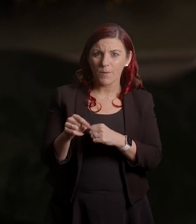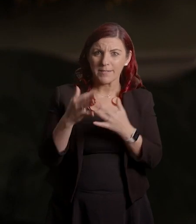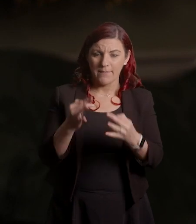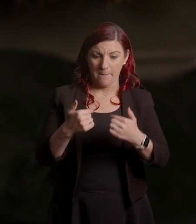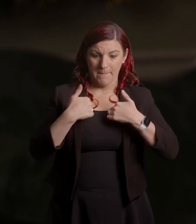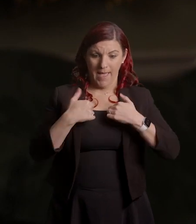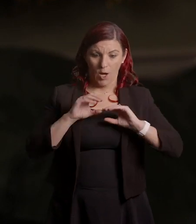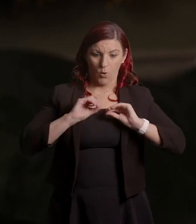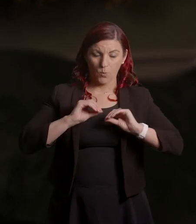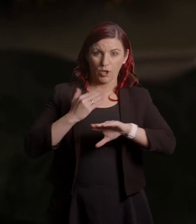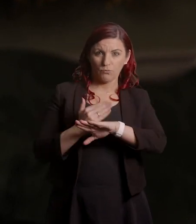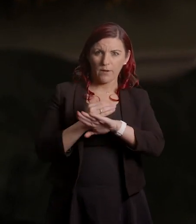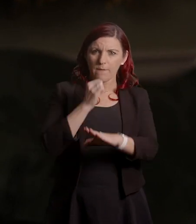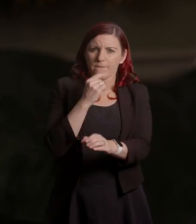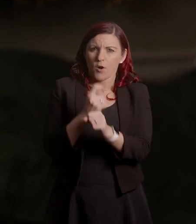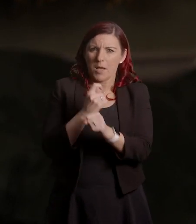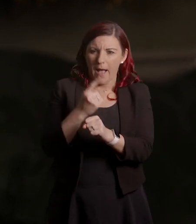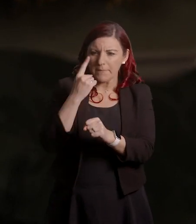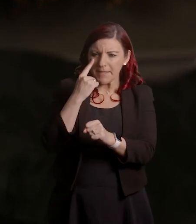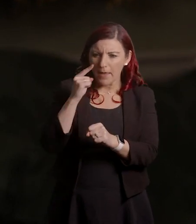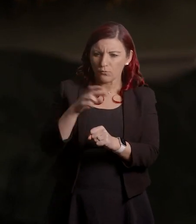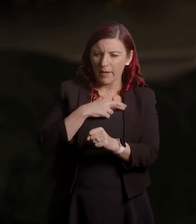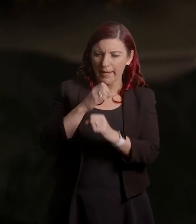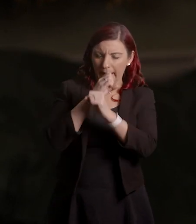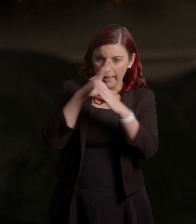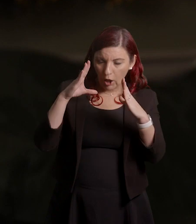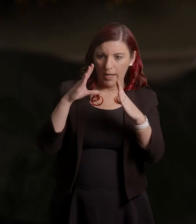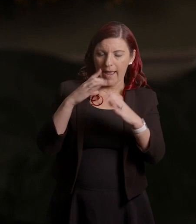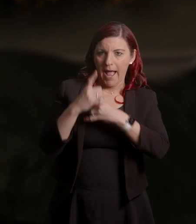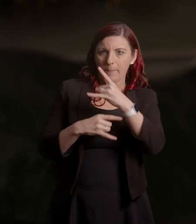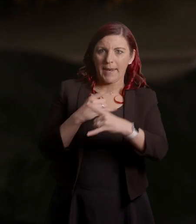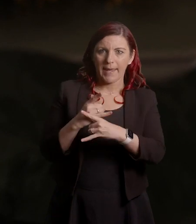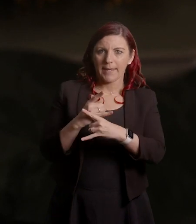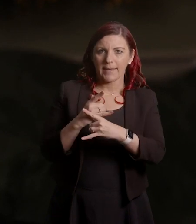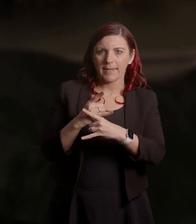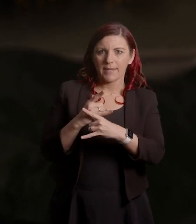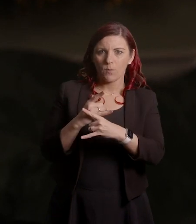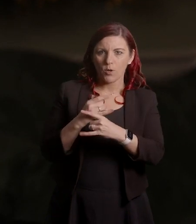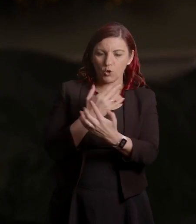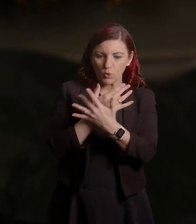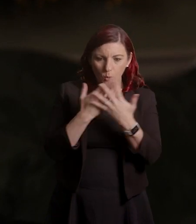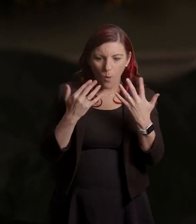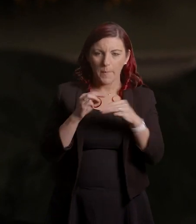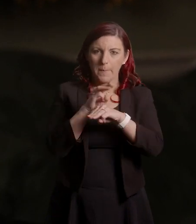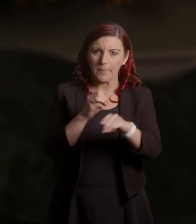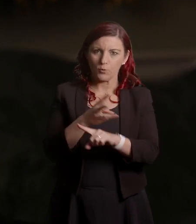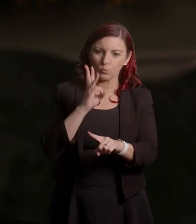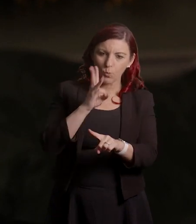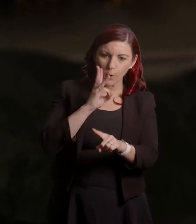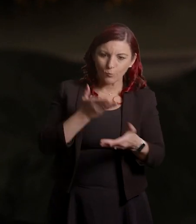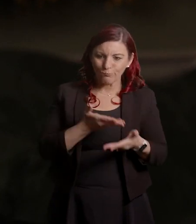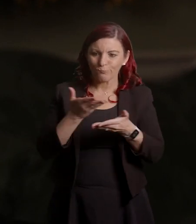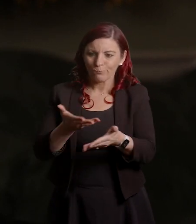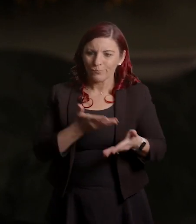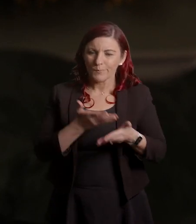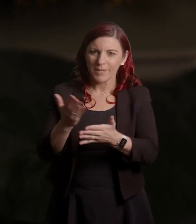say in my coaching career, it's the first time that I've seen it firsthand, whereby so many people are just willing